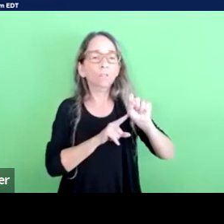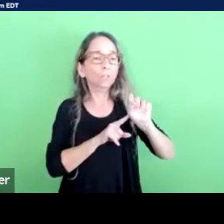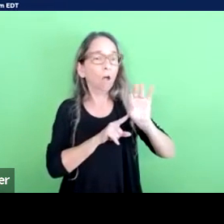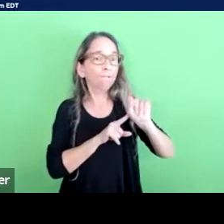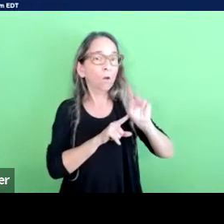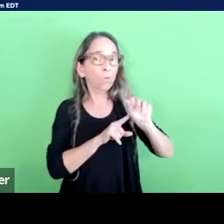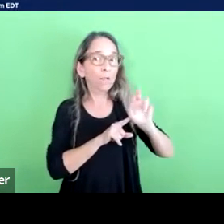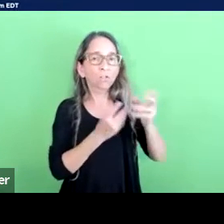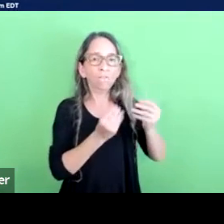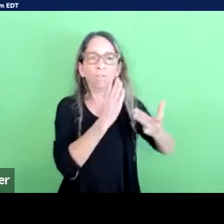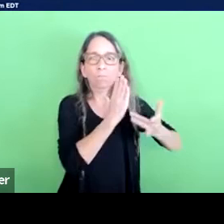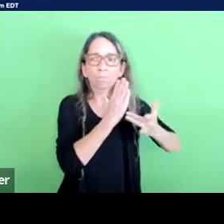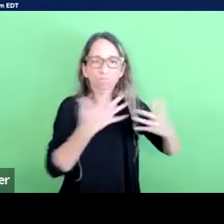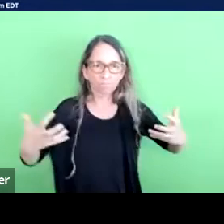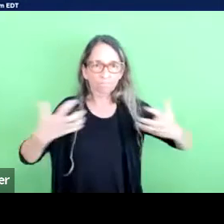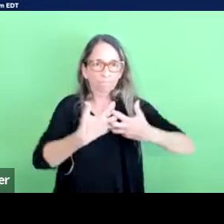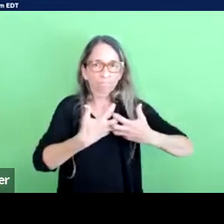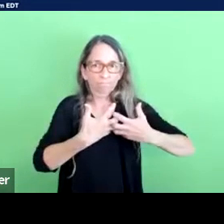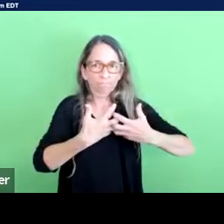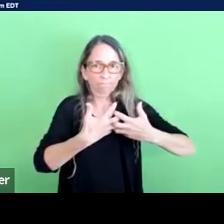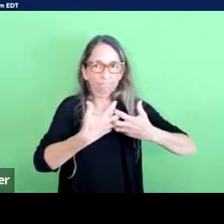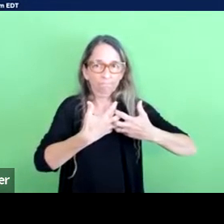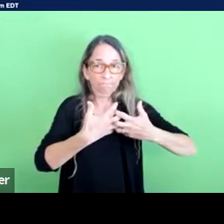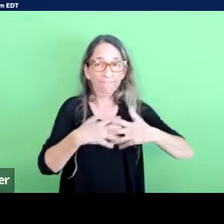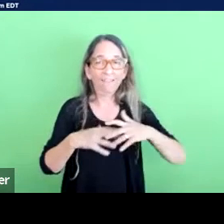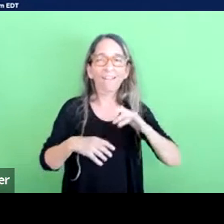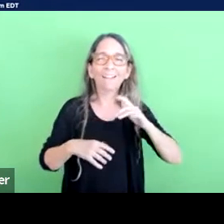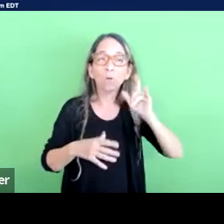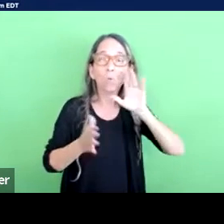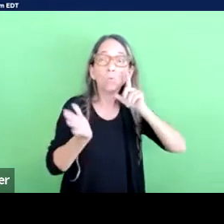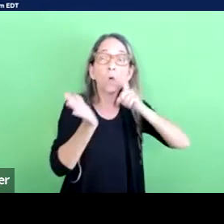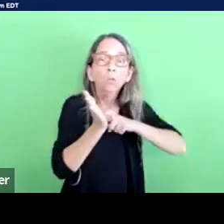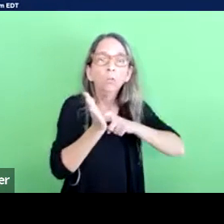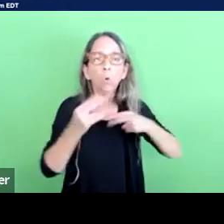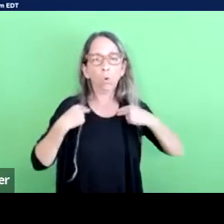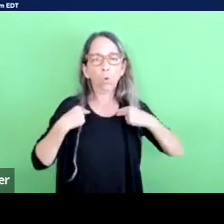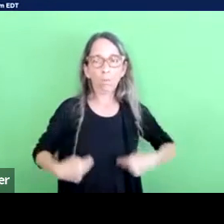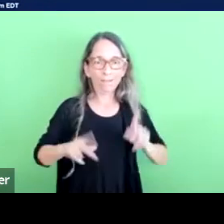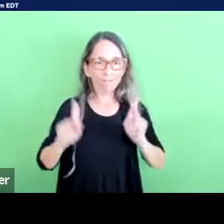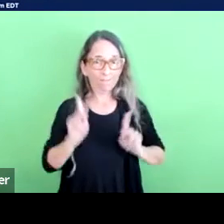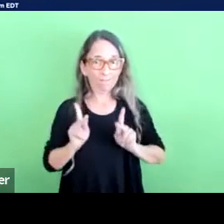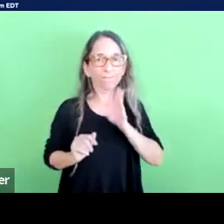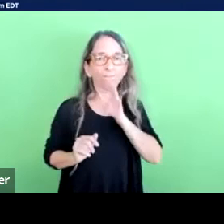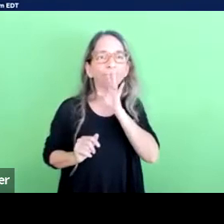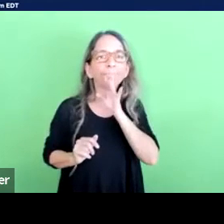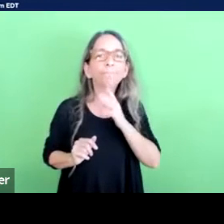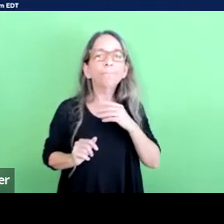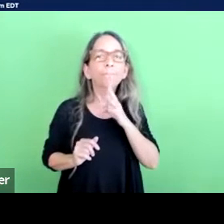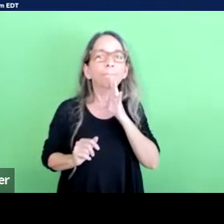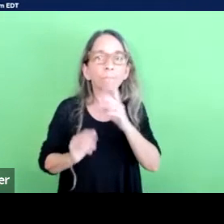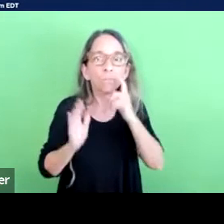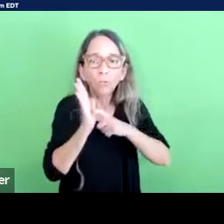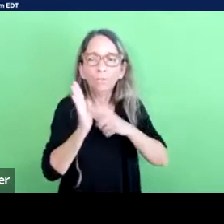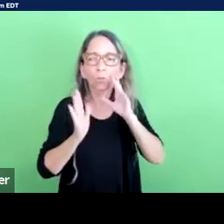and process the human voice. It's used for a variety of purposes. We